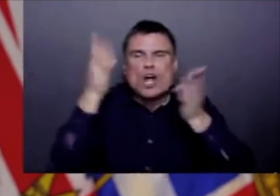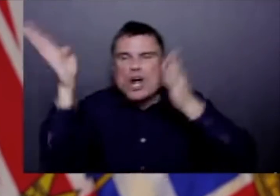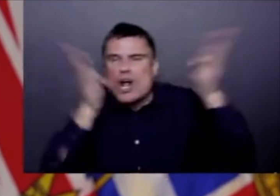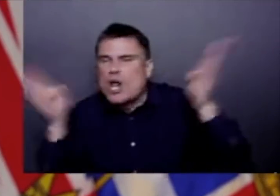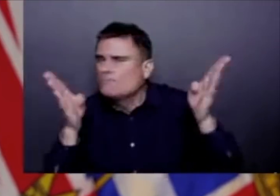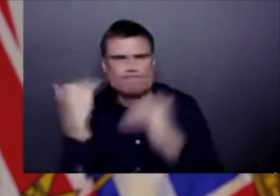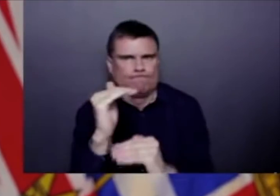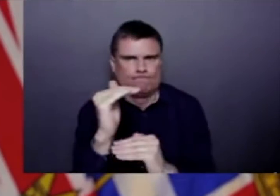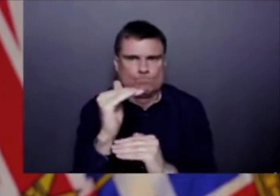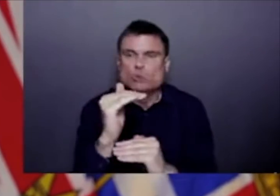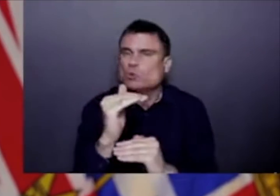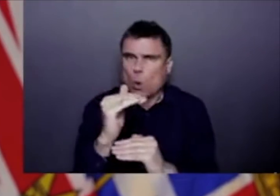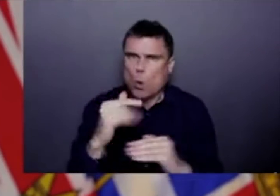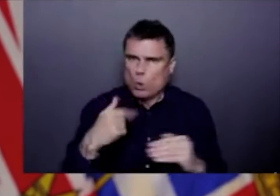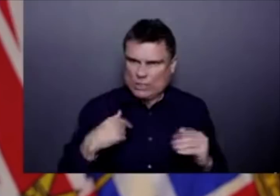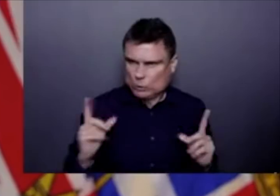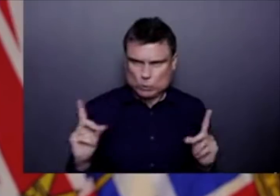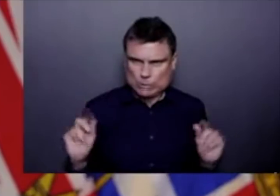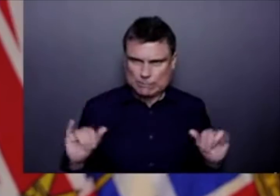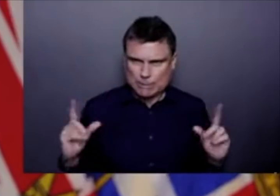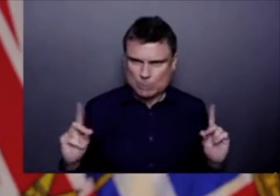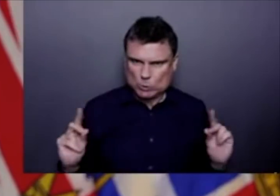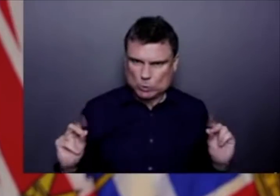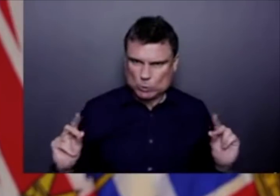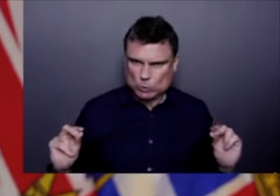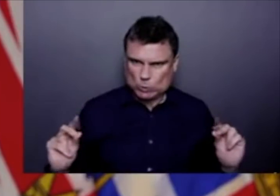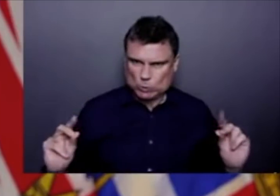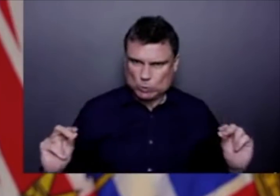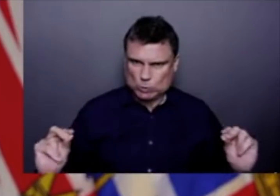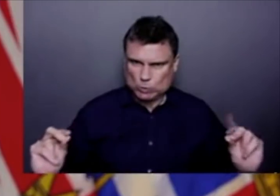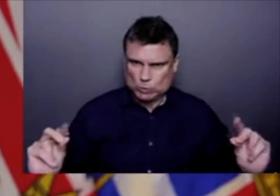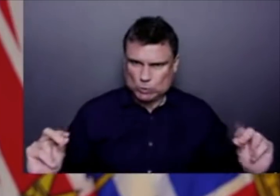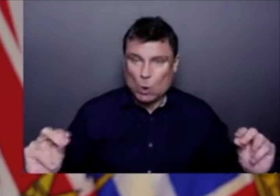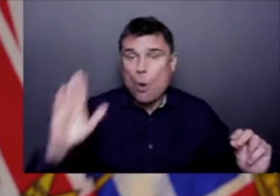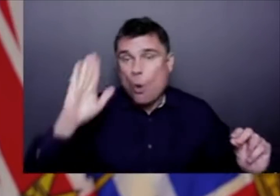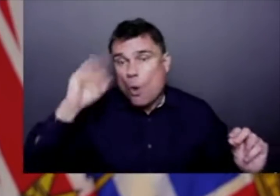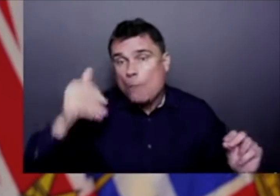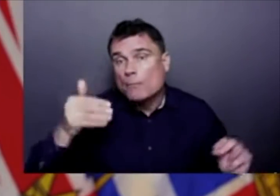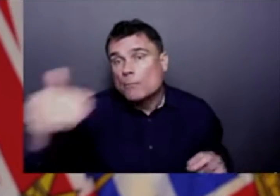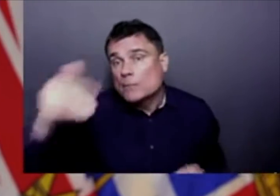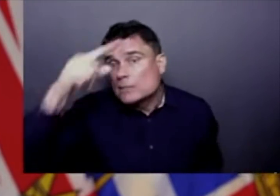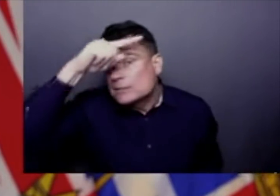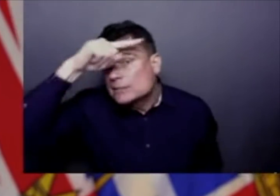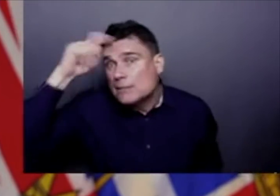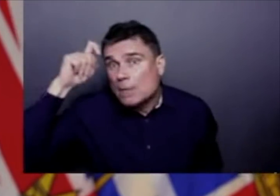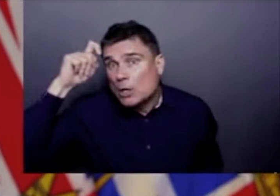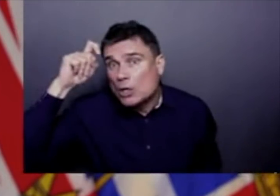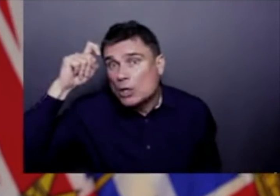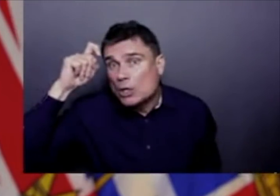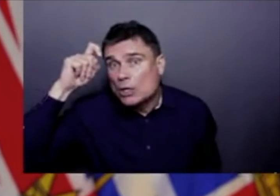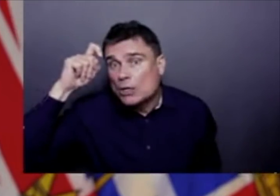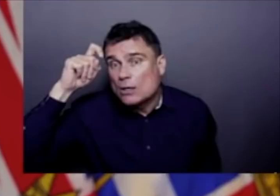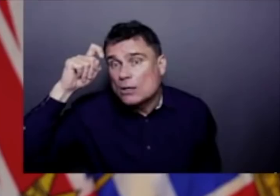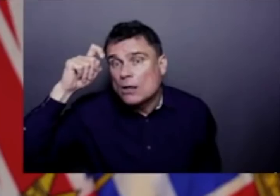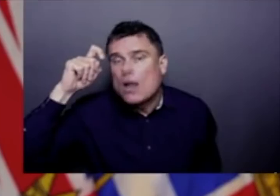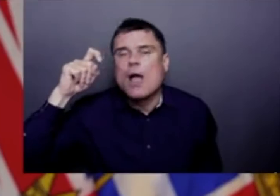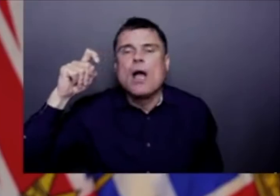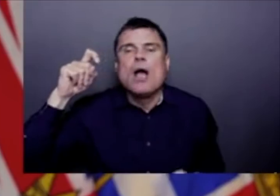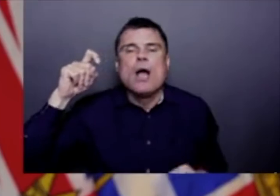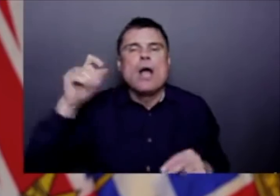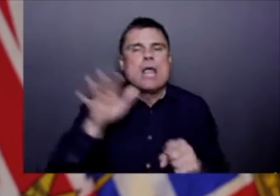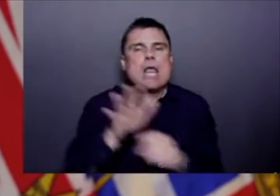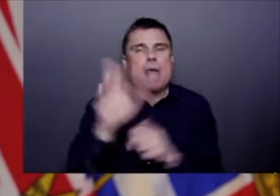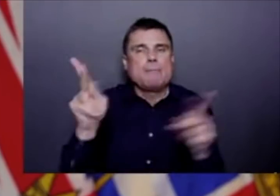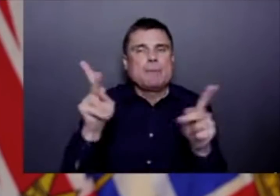really focusing on how do we get through this period now of our pandemic now. And right now in BC, we've